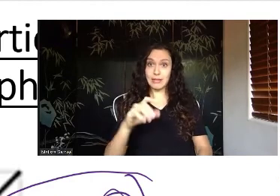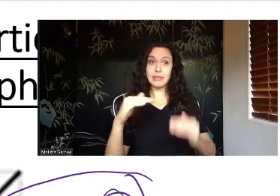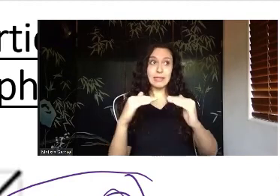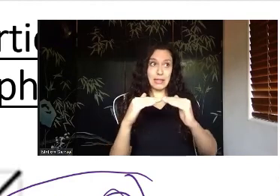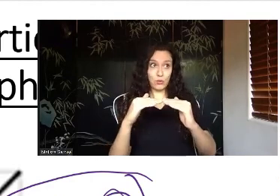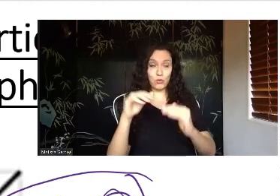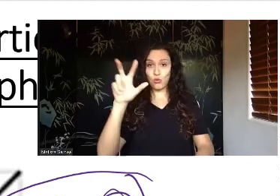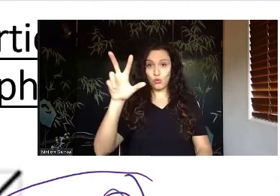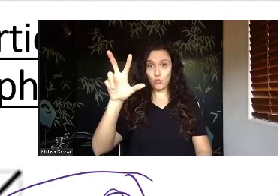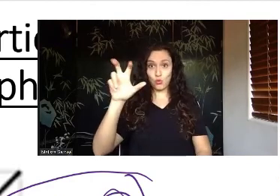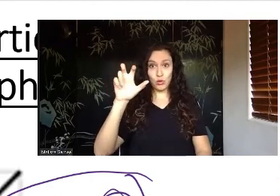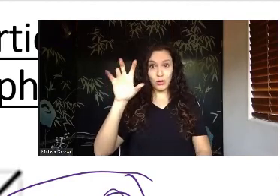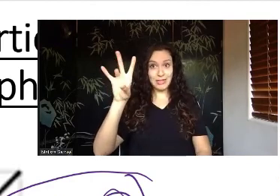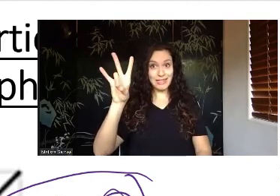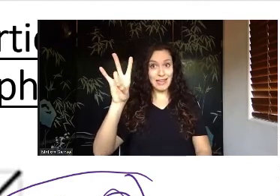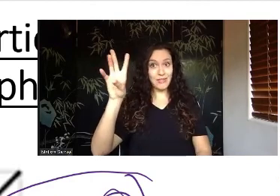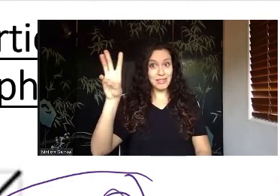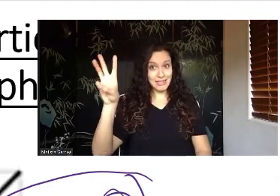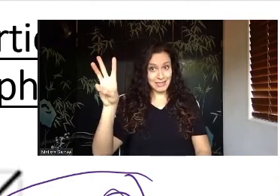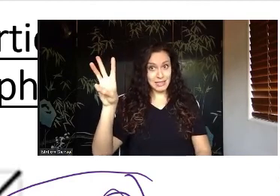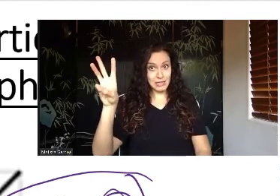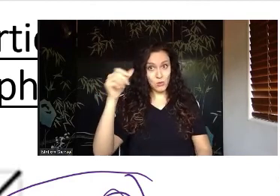Y over x equals